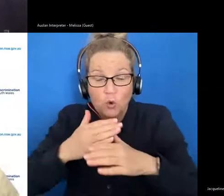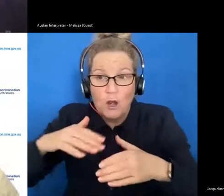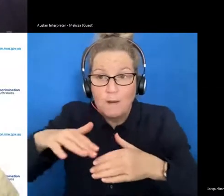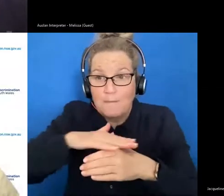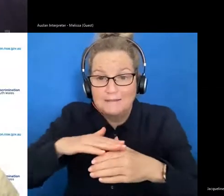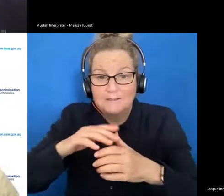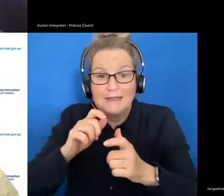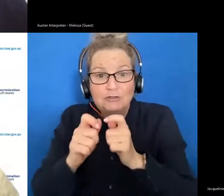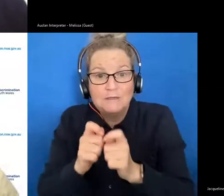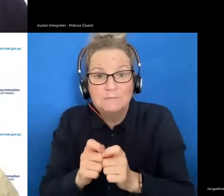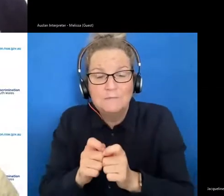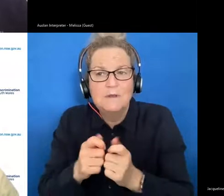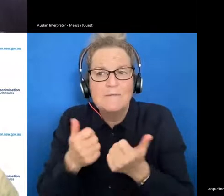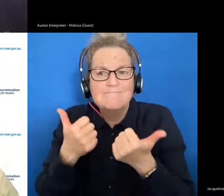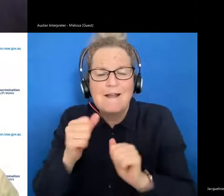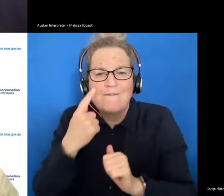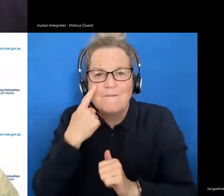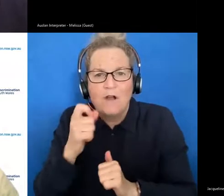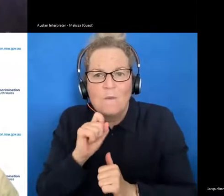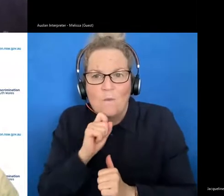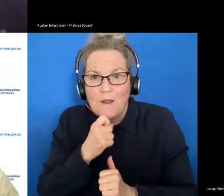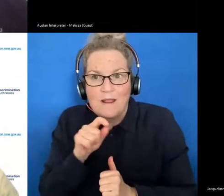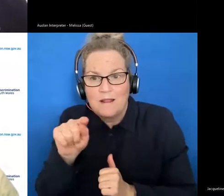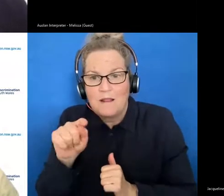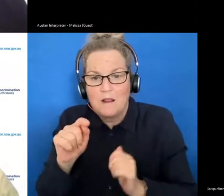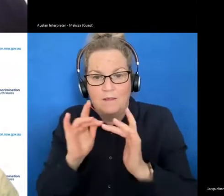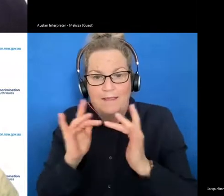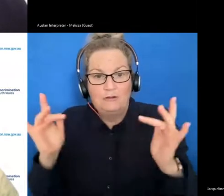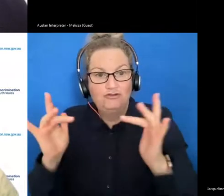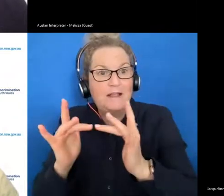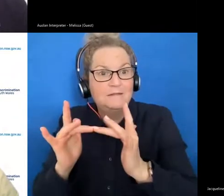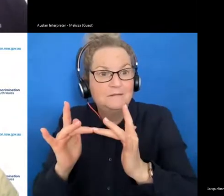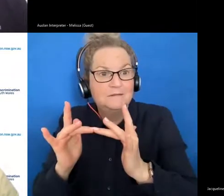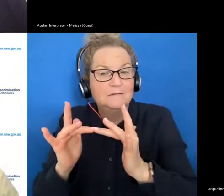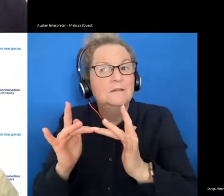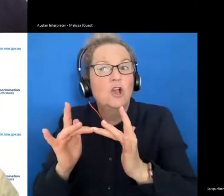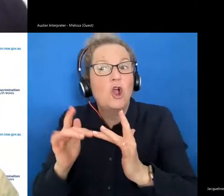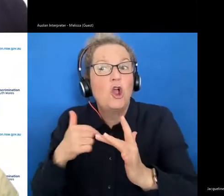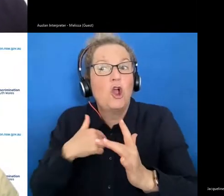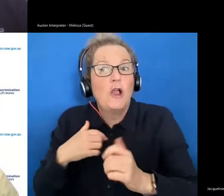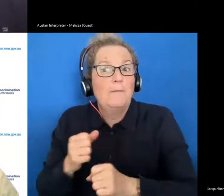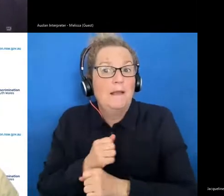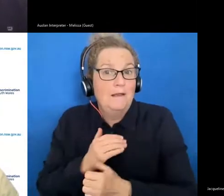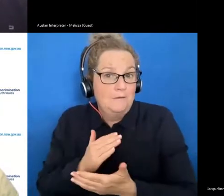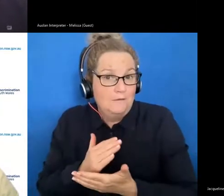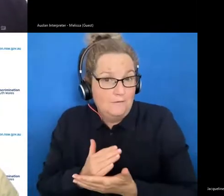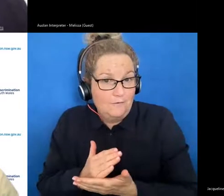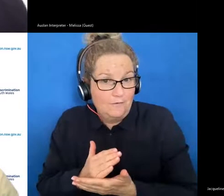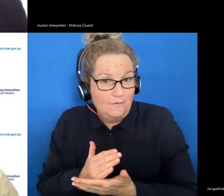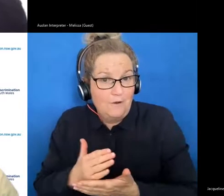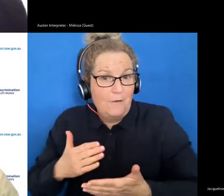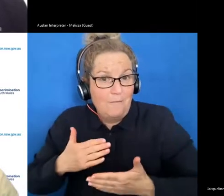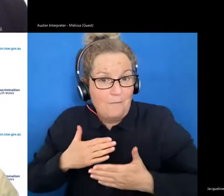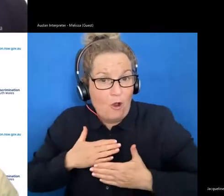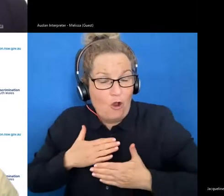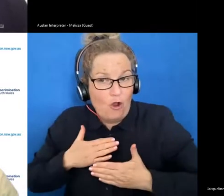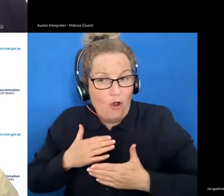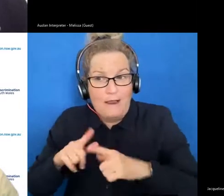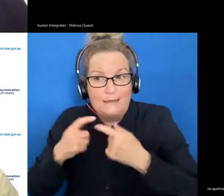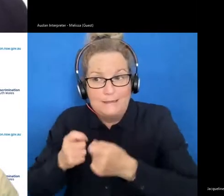because the intranet's something that my team manages. So I made sure that it returns number one on the search